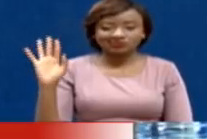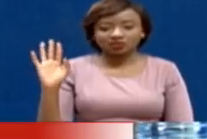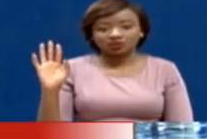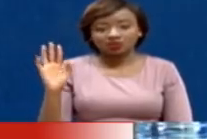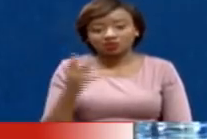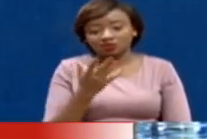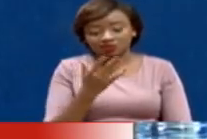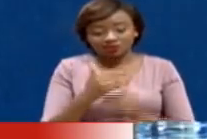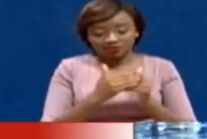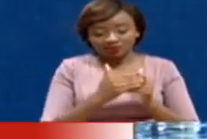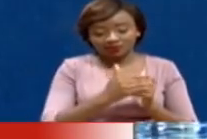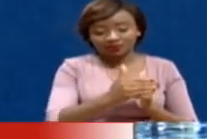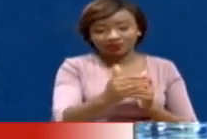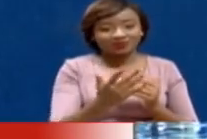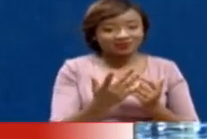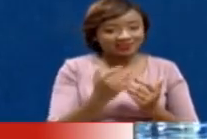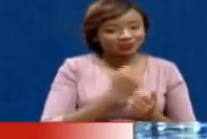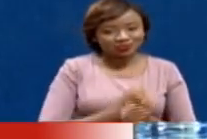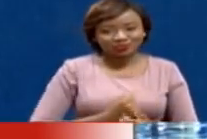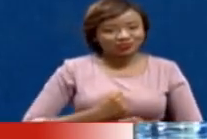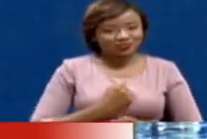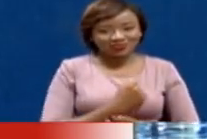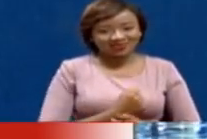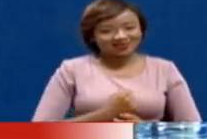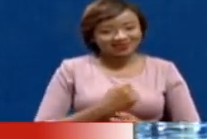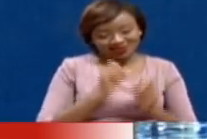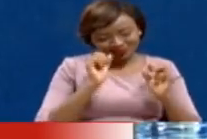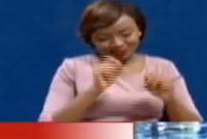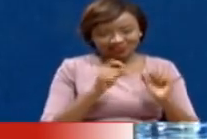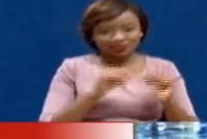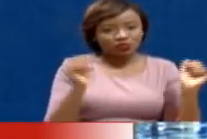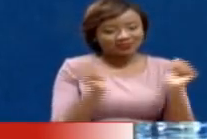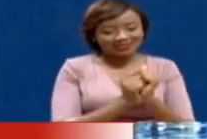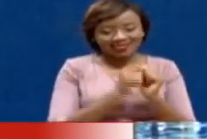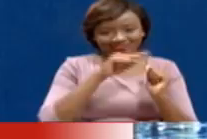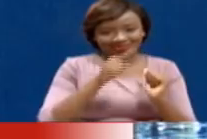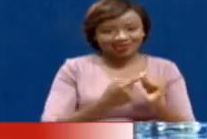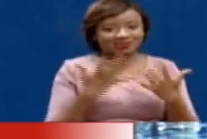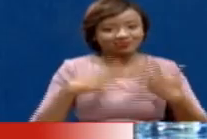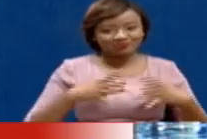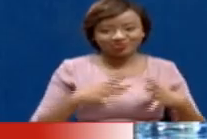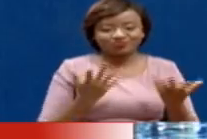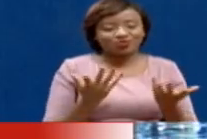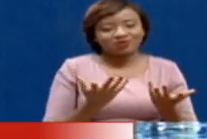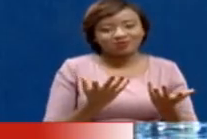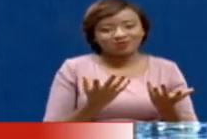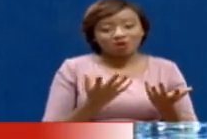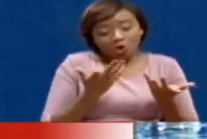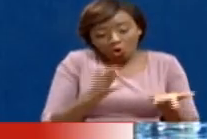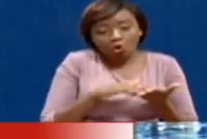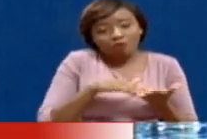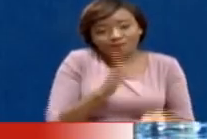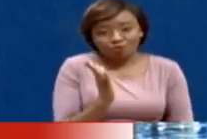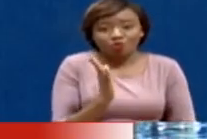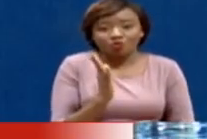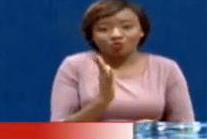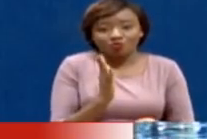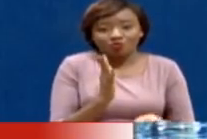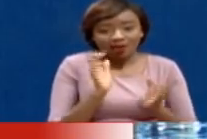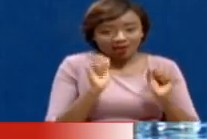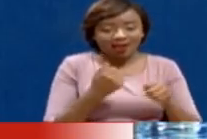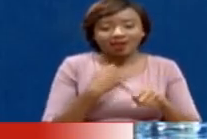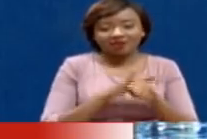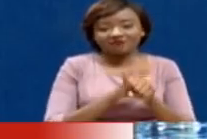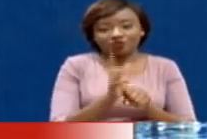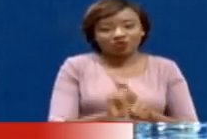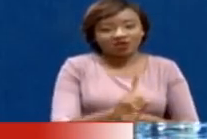government, then it is potentially possible that the numbers will be exceeded. And it is with this in